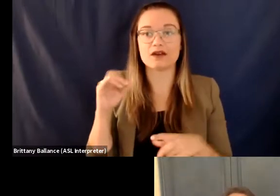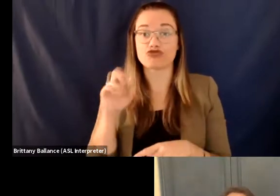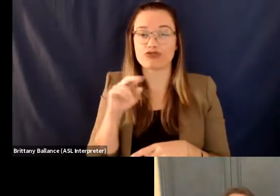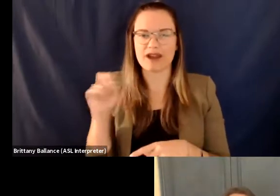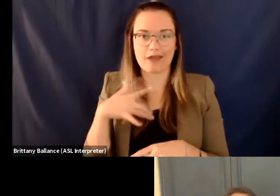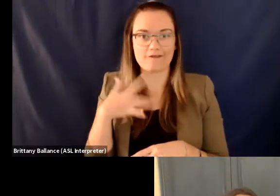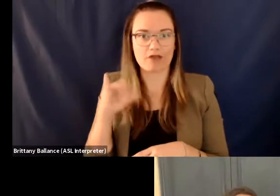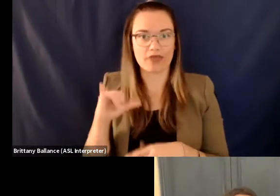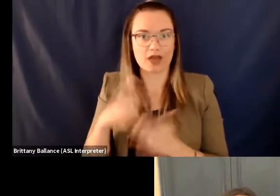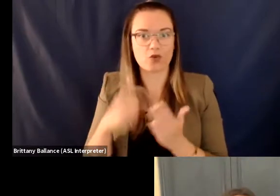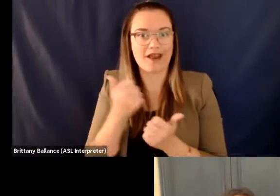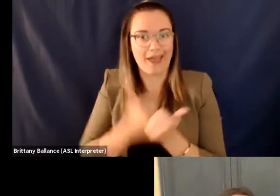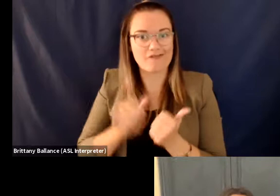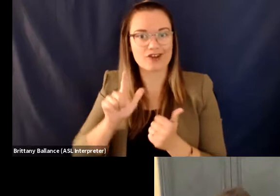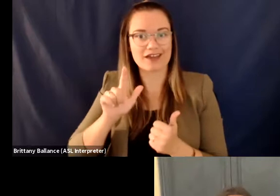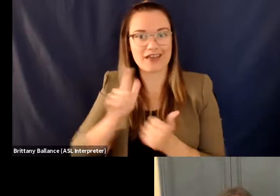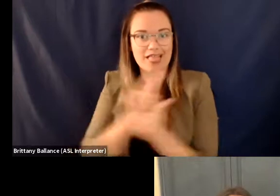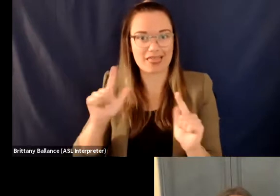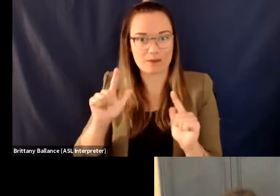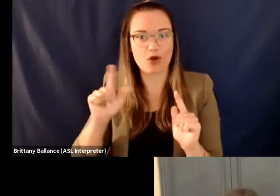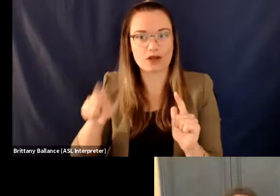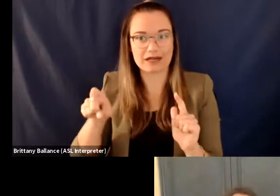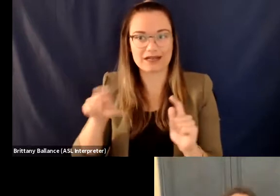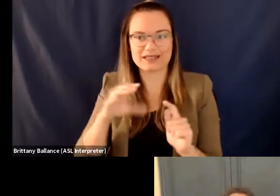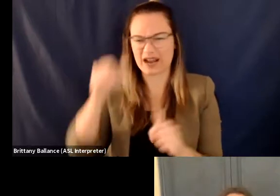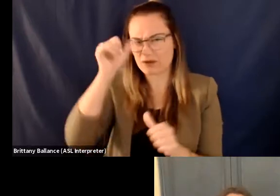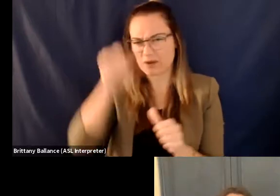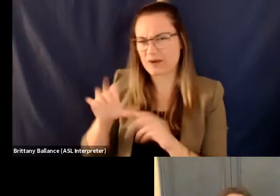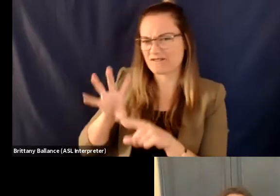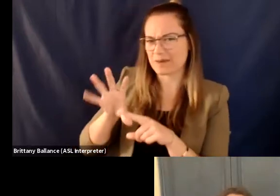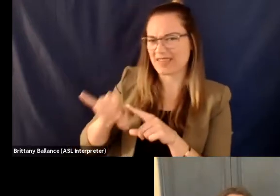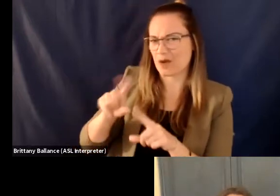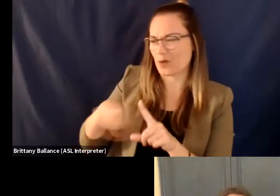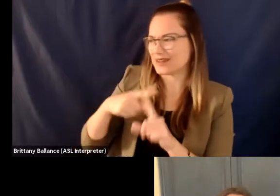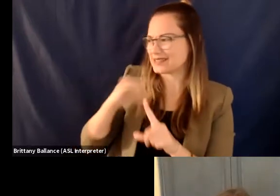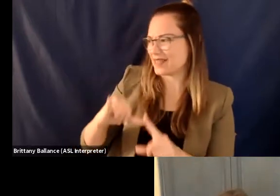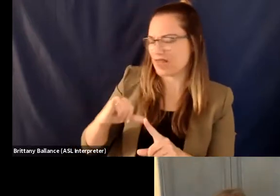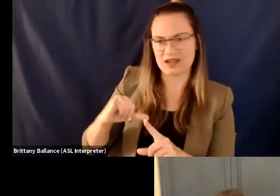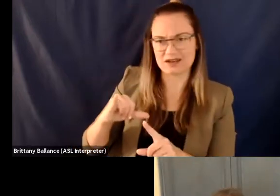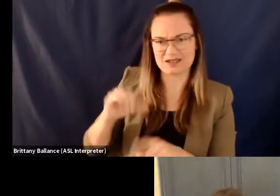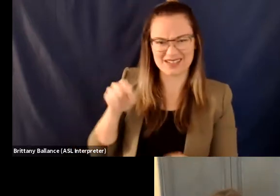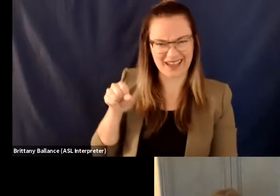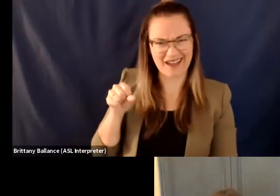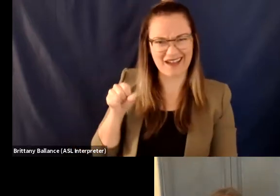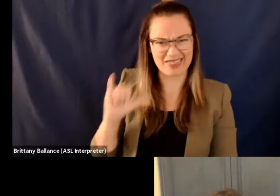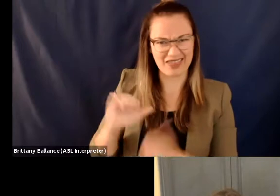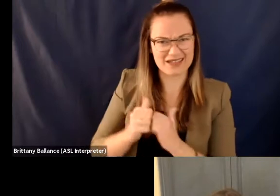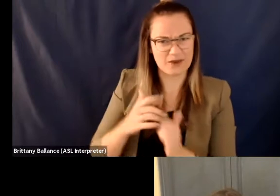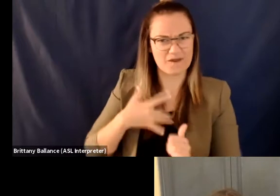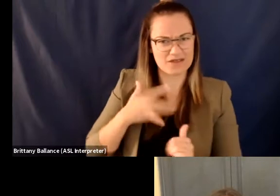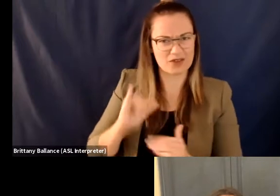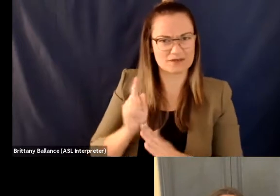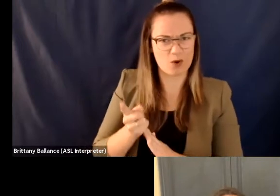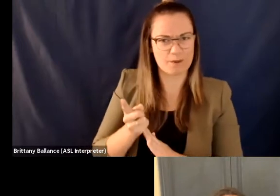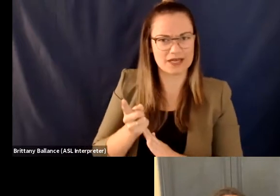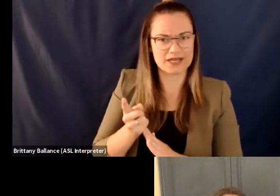when he said it, I remember filming it, or being next to, you know, next to him when he said it, and I was like, yeah, that's kind of how I feel in this moment. Like,